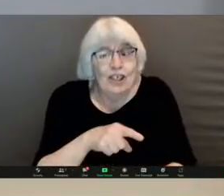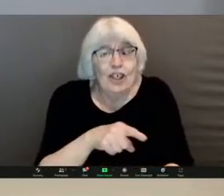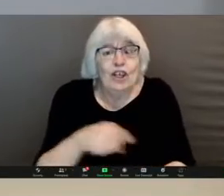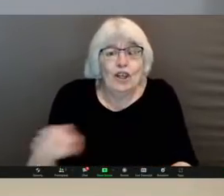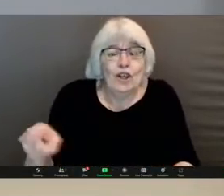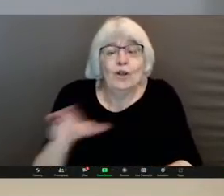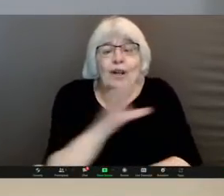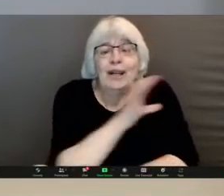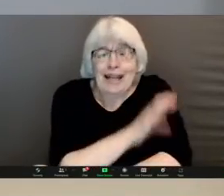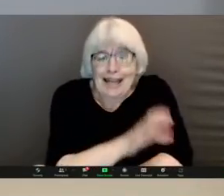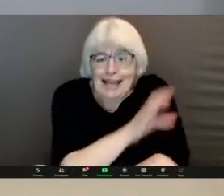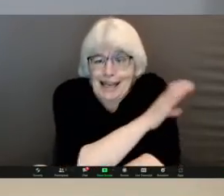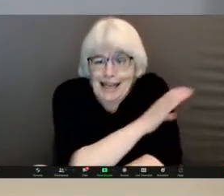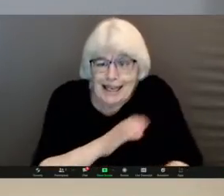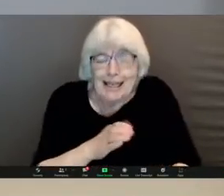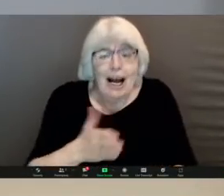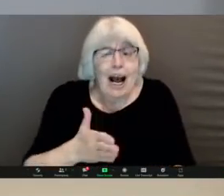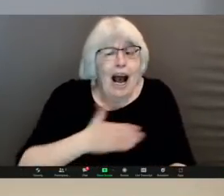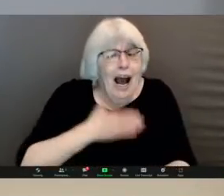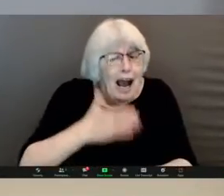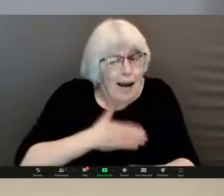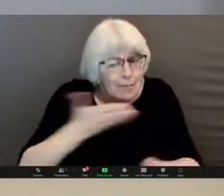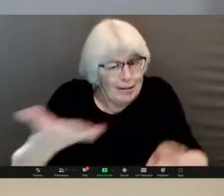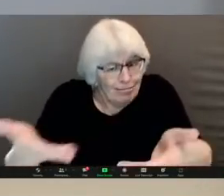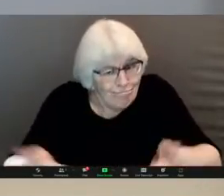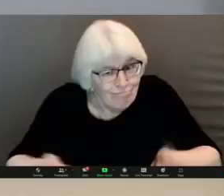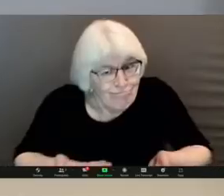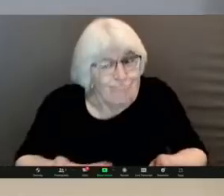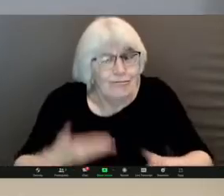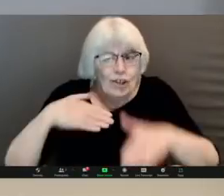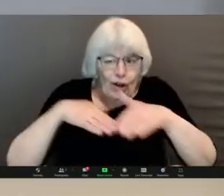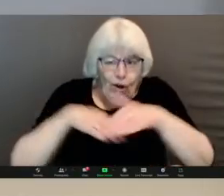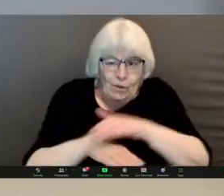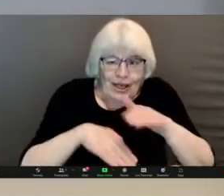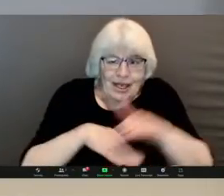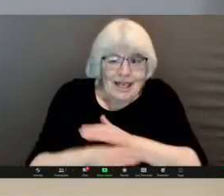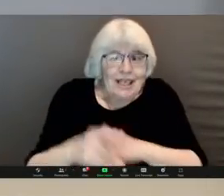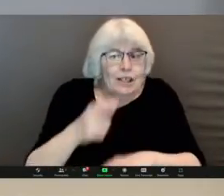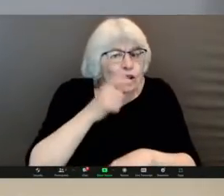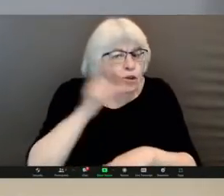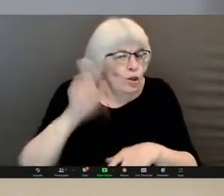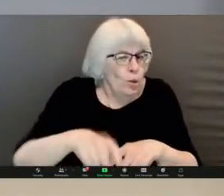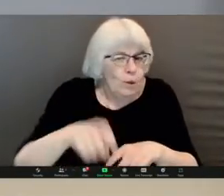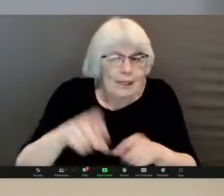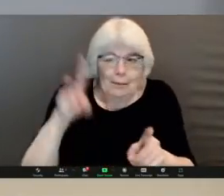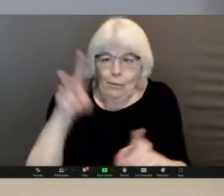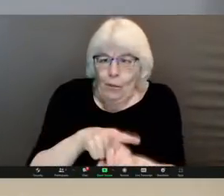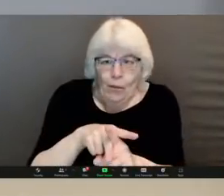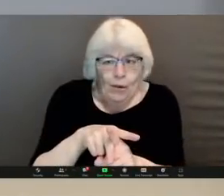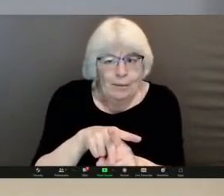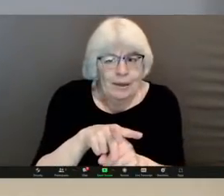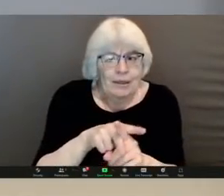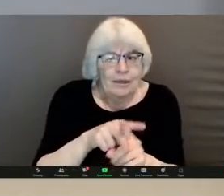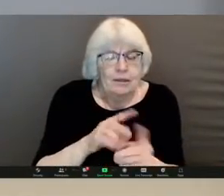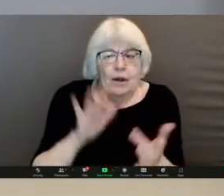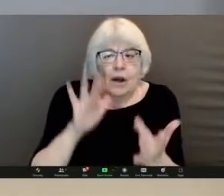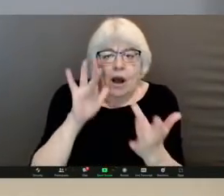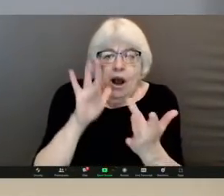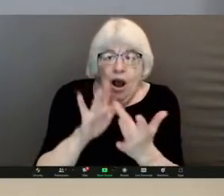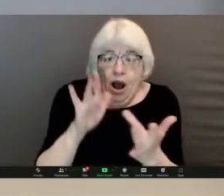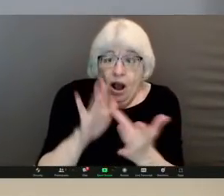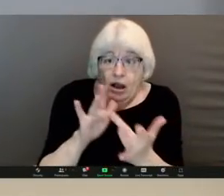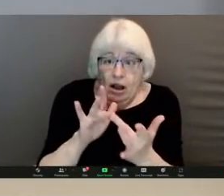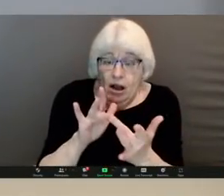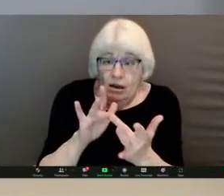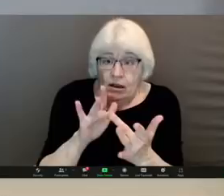Please check the provincial website or call the vaccine booking line to confirm the locations, dates, and times of the vaccine clinics before